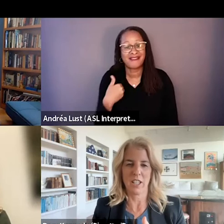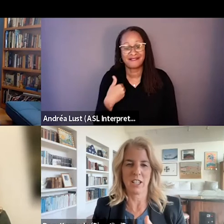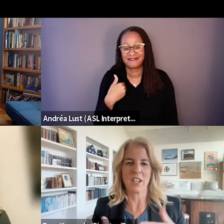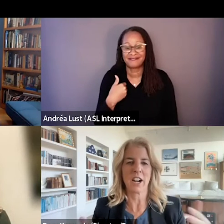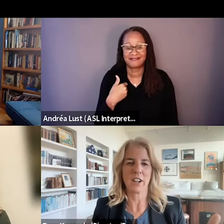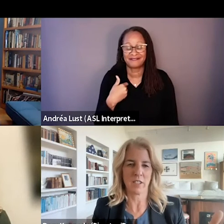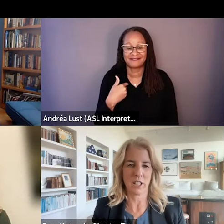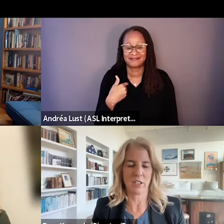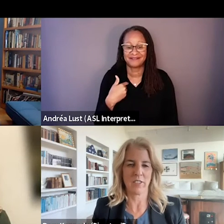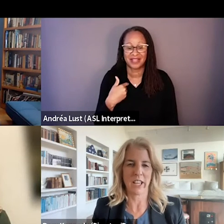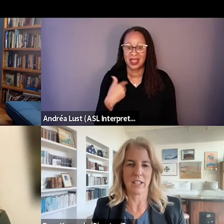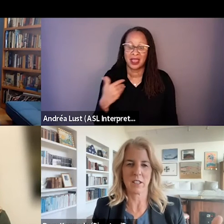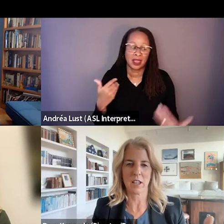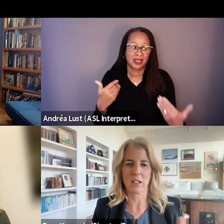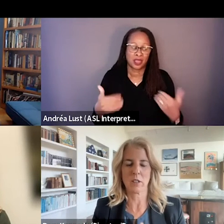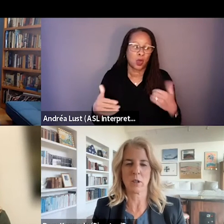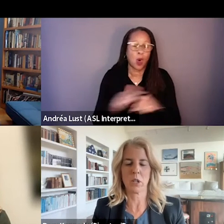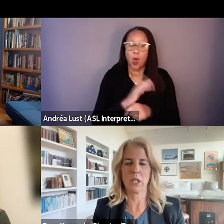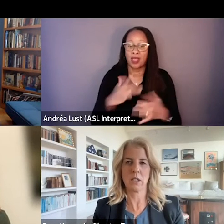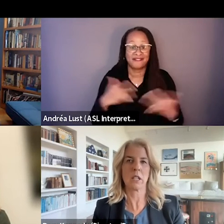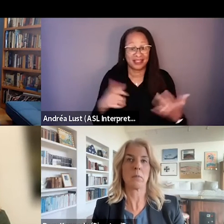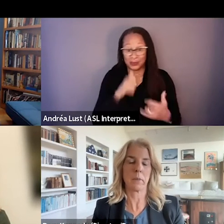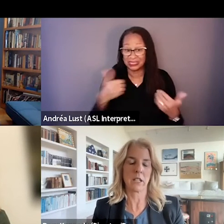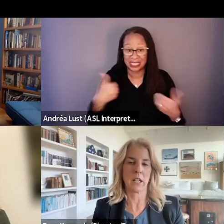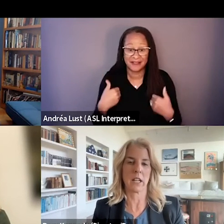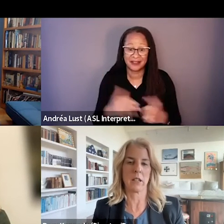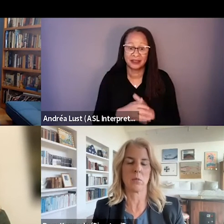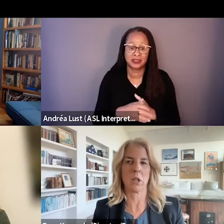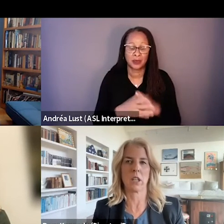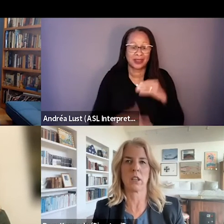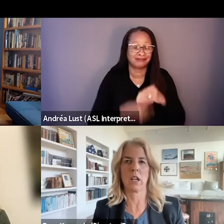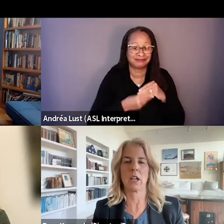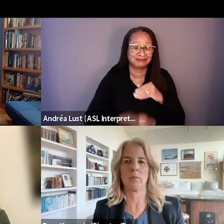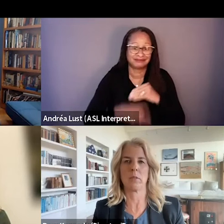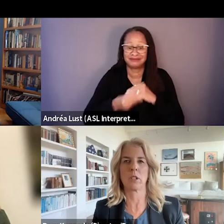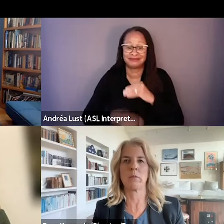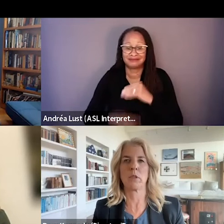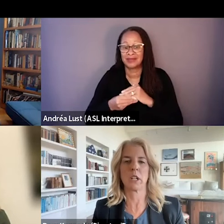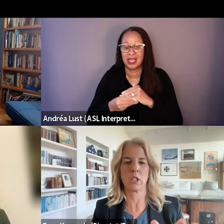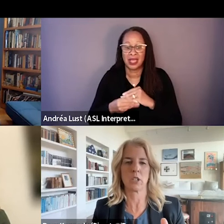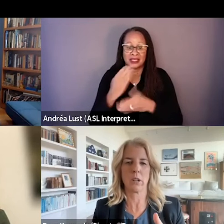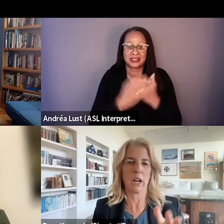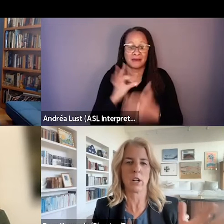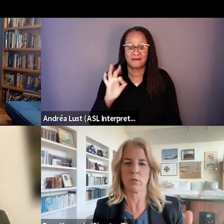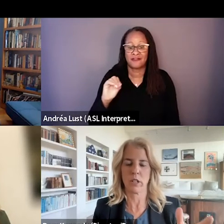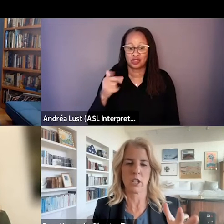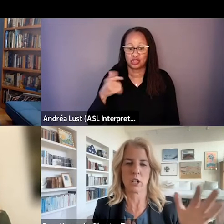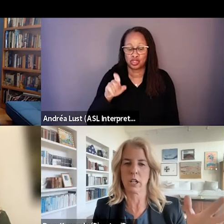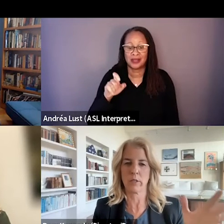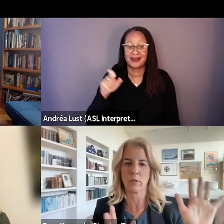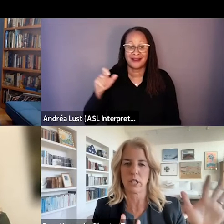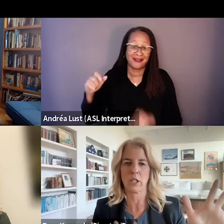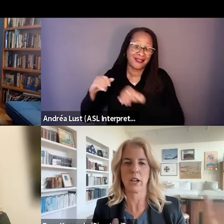the entirety of these events. And so we supplemented it with some footage, aerial